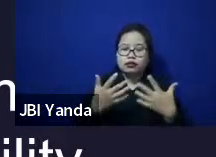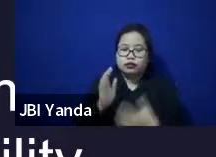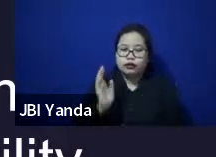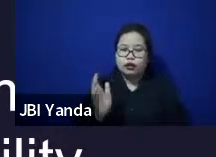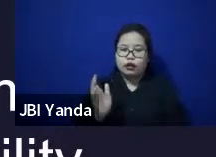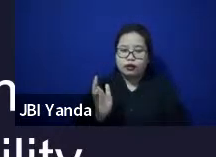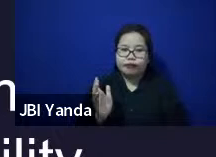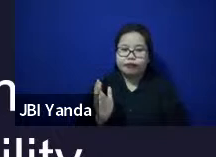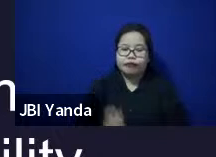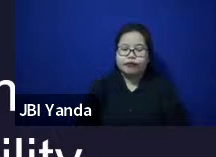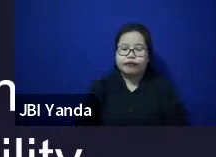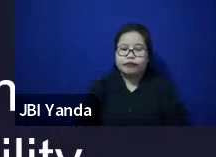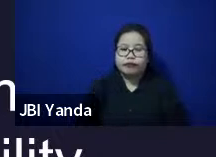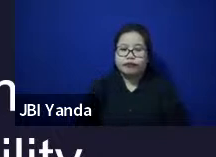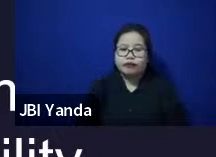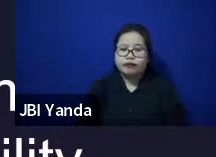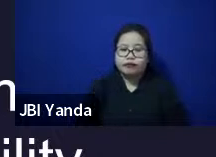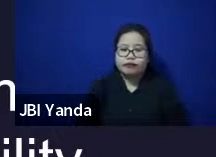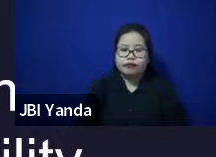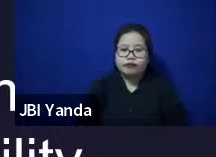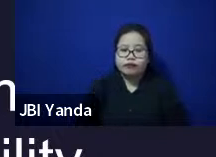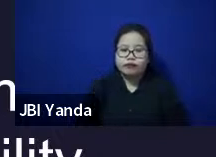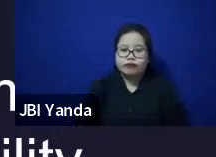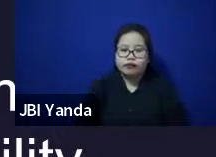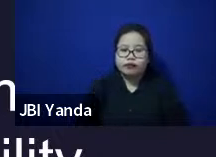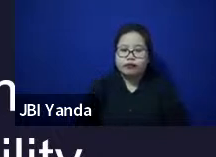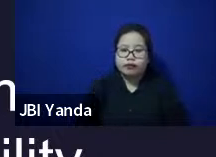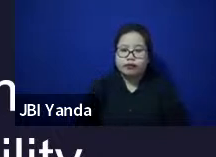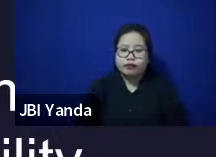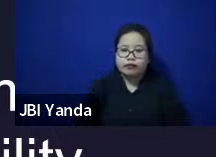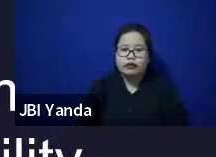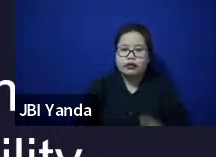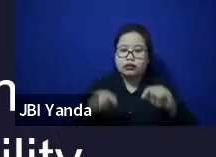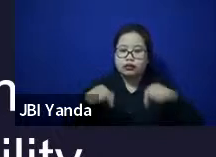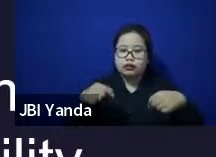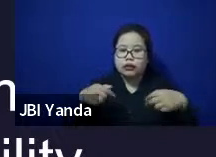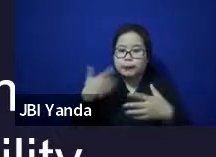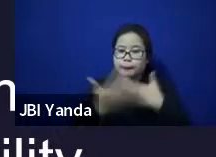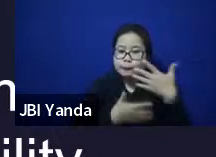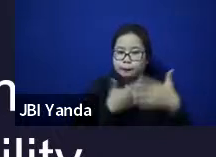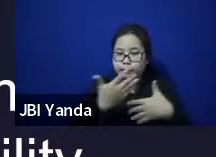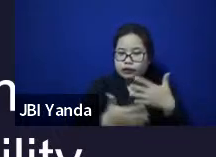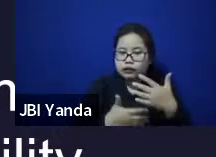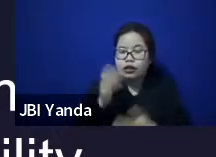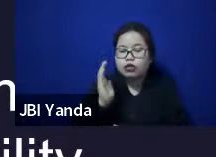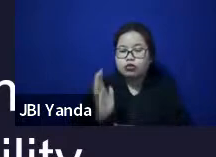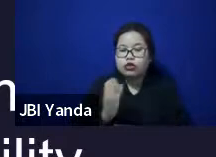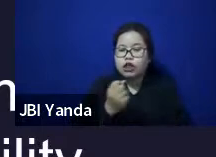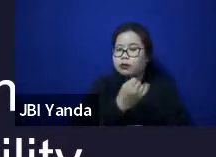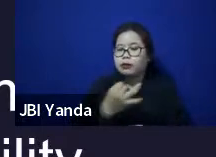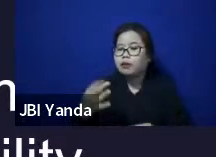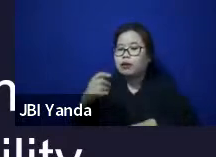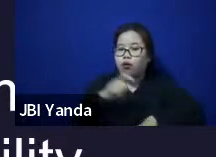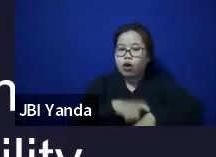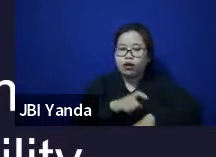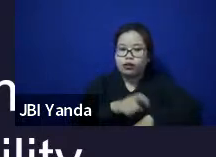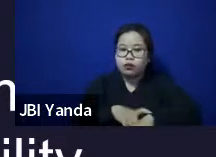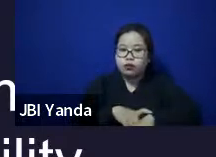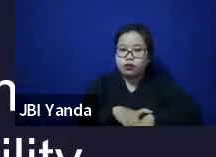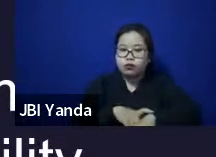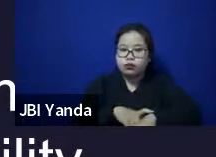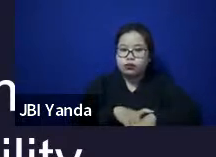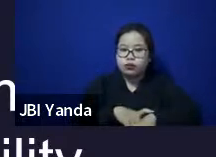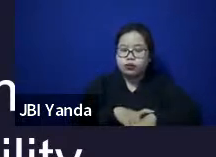that's been going on for some time. It's a movement of great